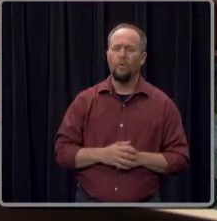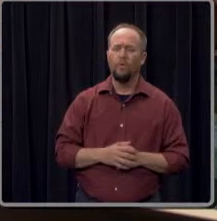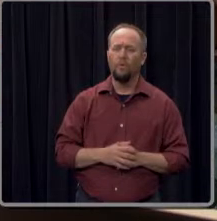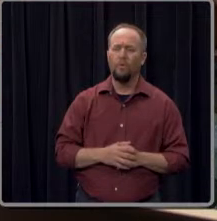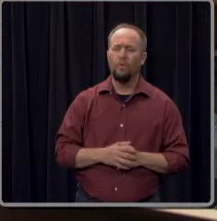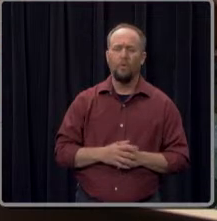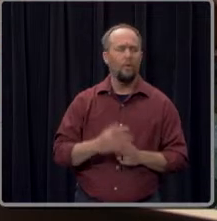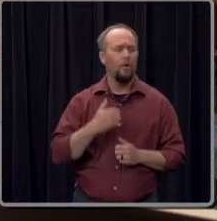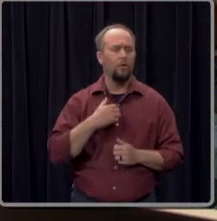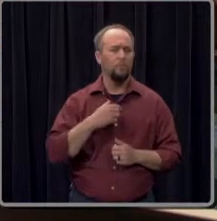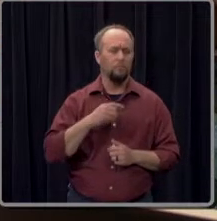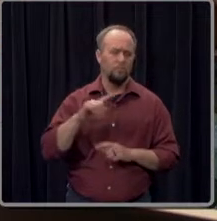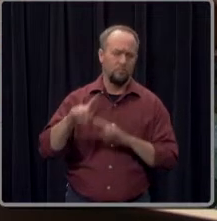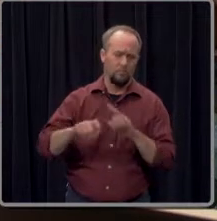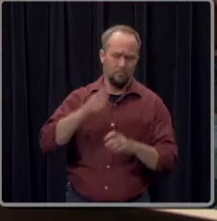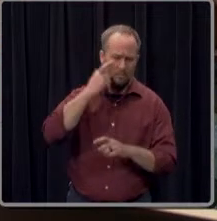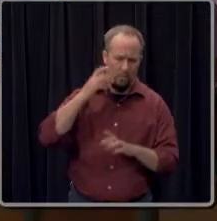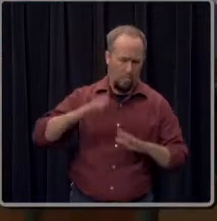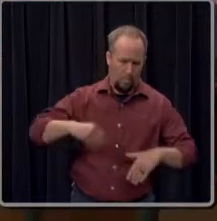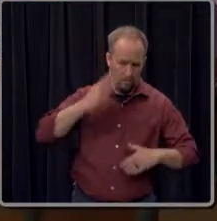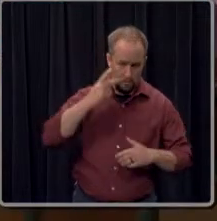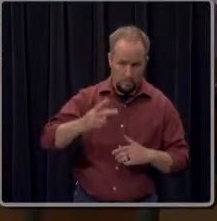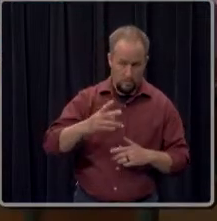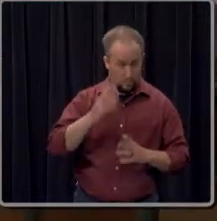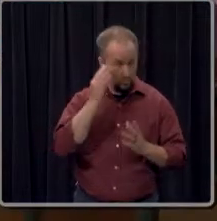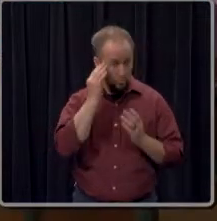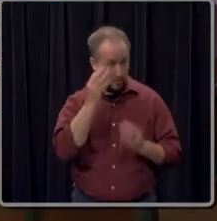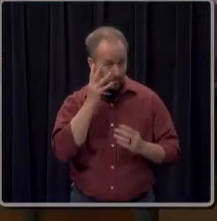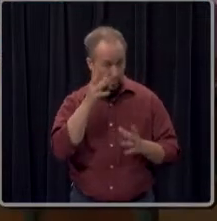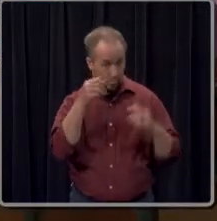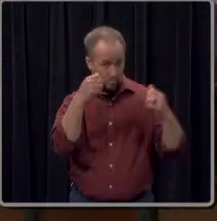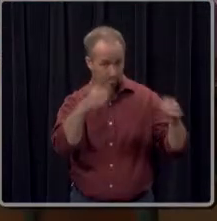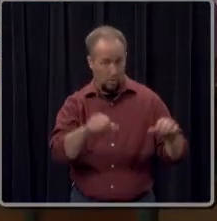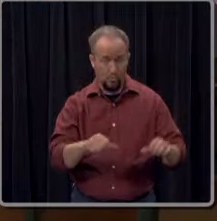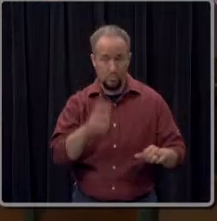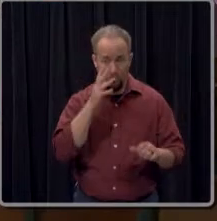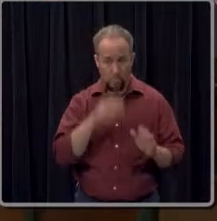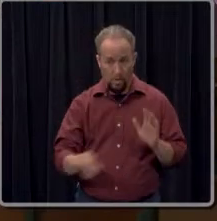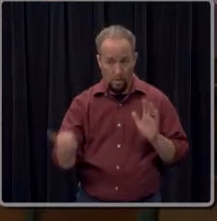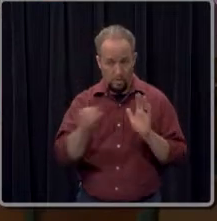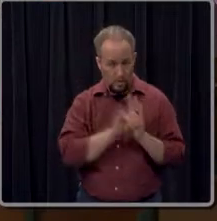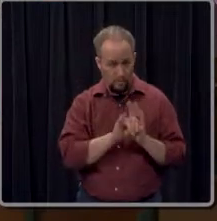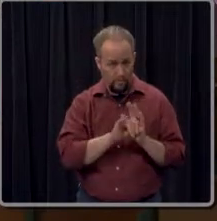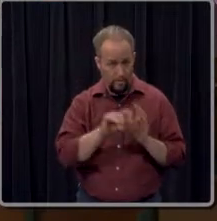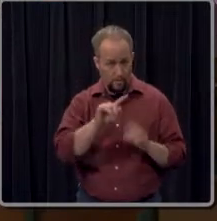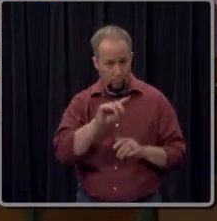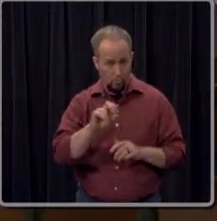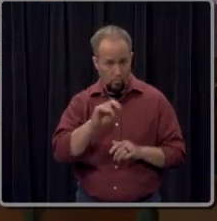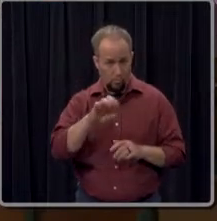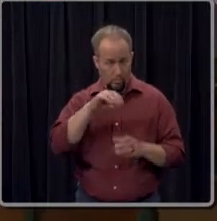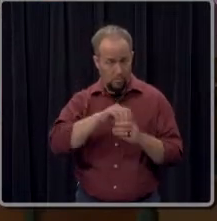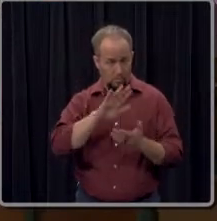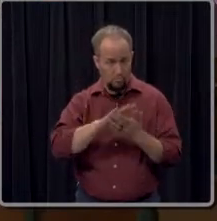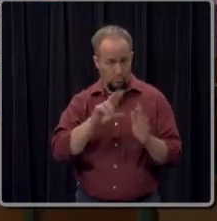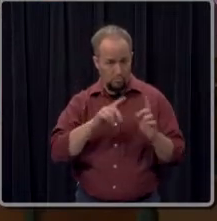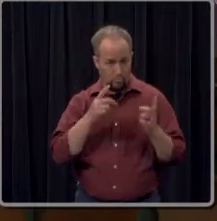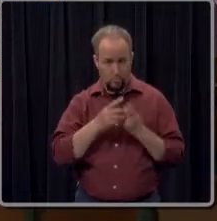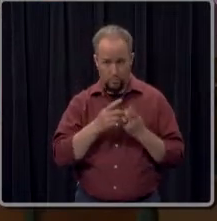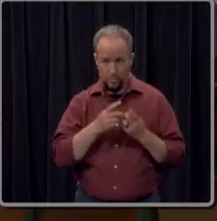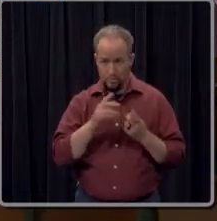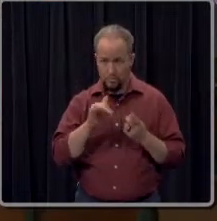I just want to ask questions because I have not seen it. The information will be posted, will identify the zone within the school district